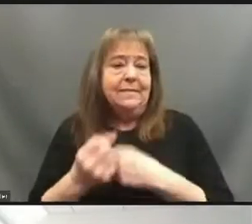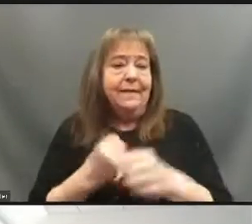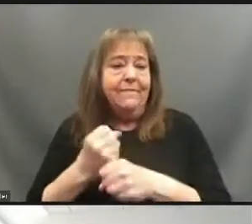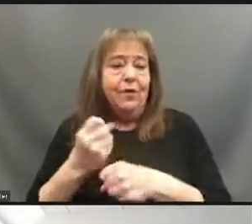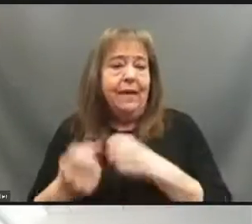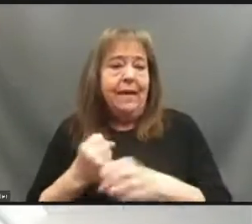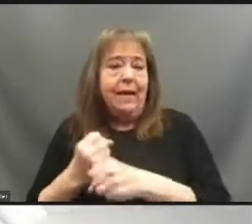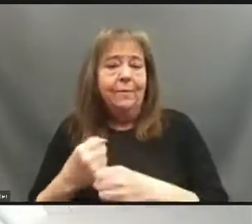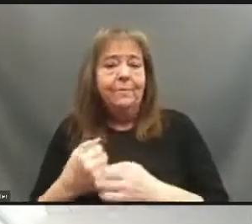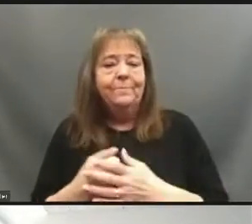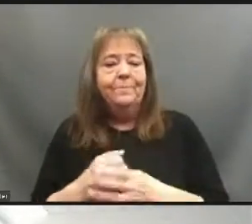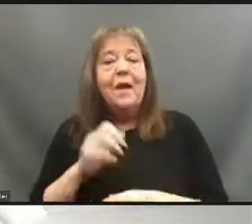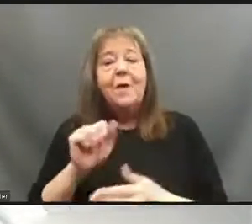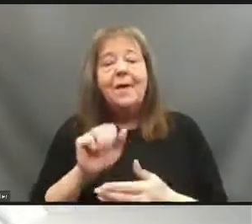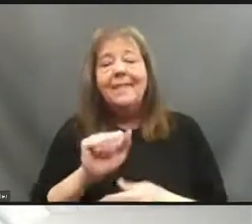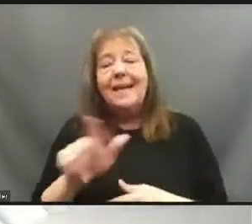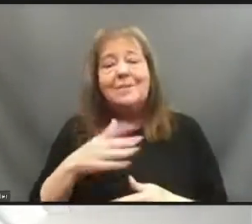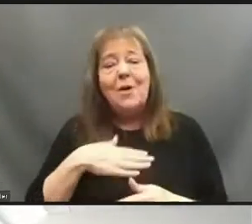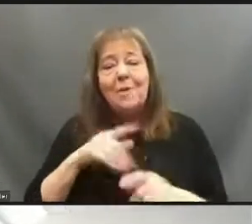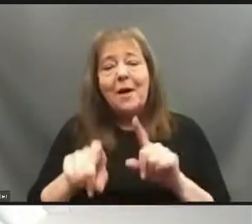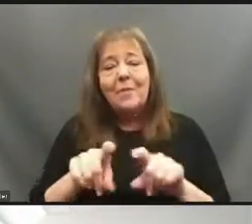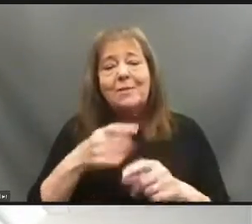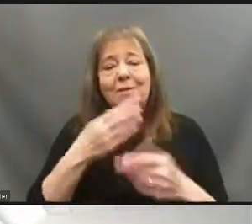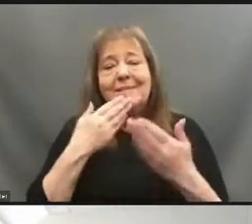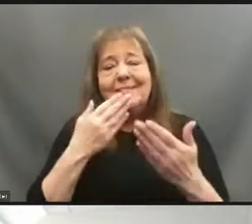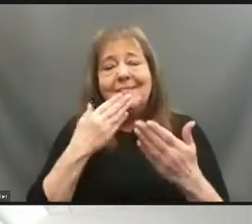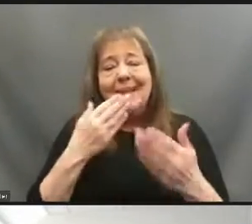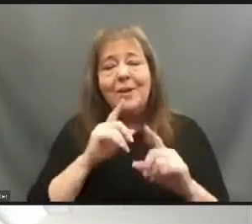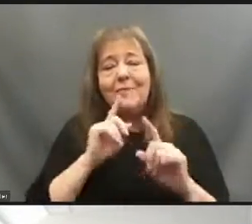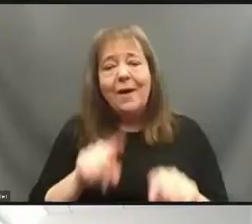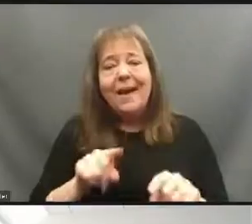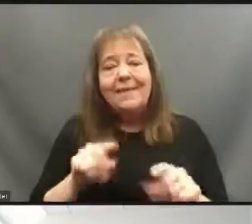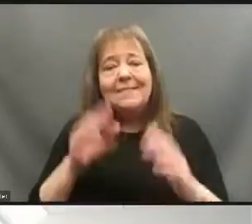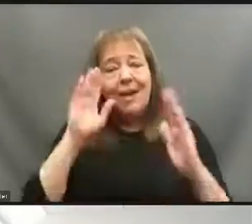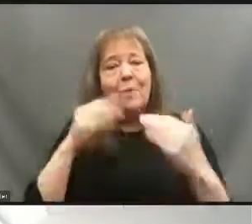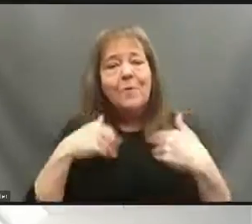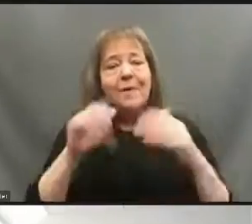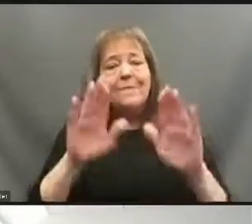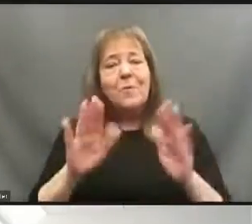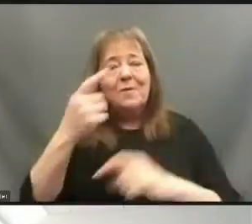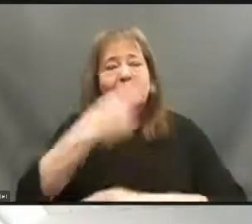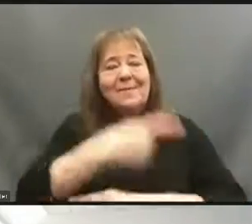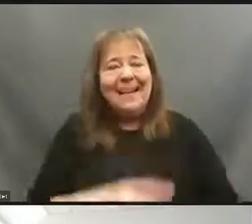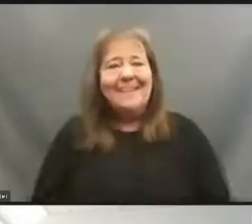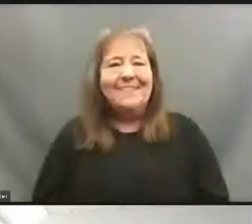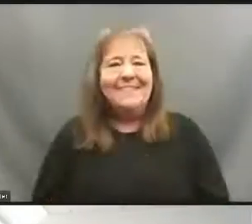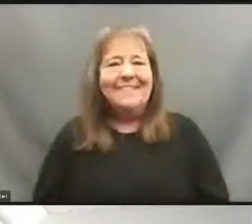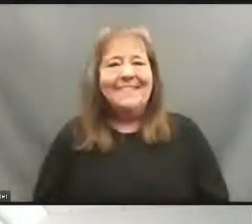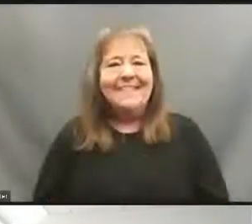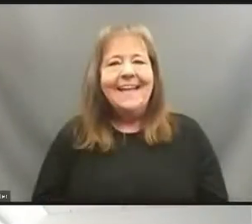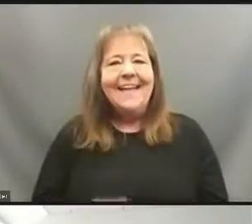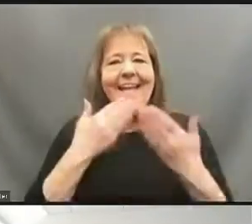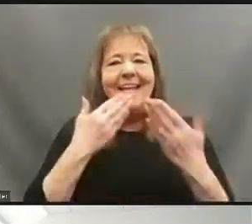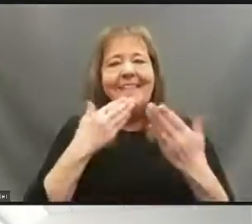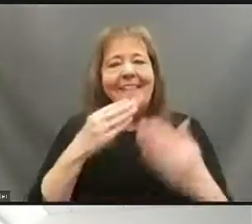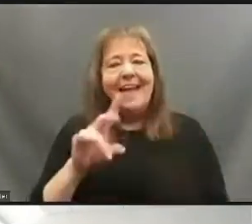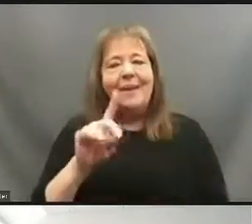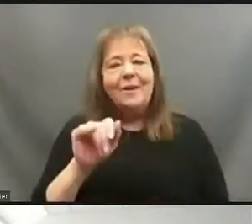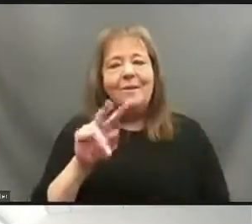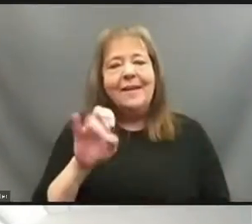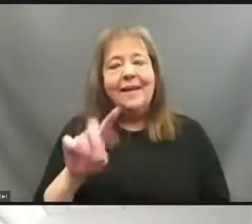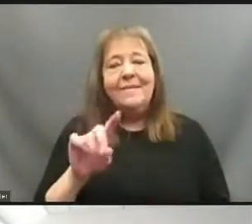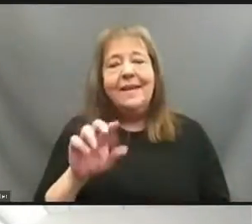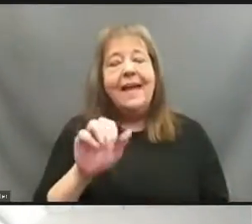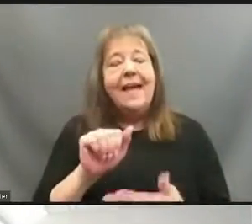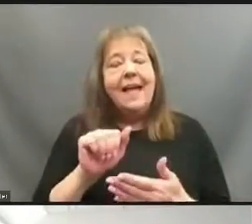All righty, I'm all out of questions. Thanks so much for answering, Dr. Bell, and I hope everybody has a wonderful day. Thank you, David. That's